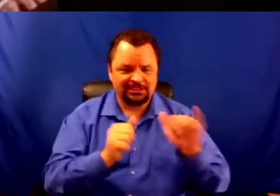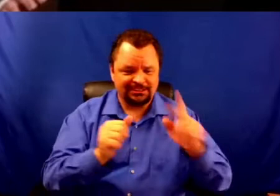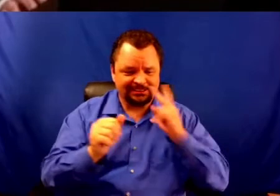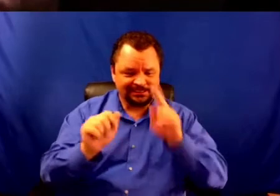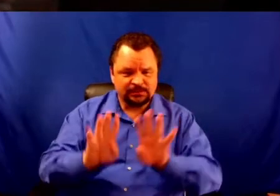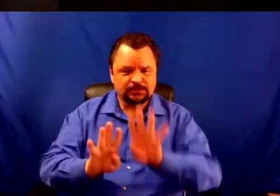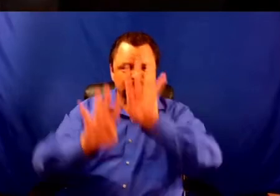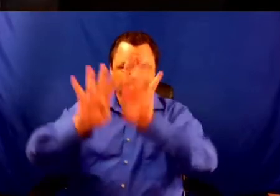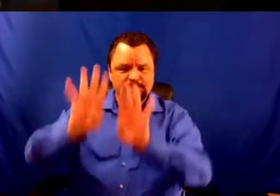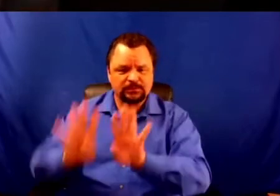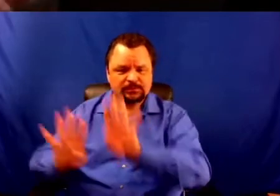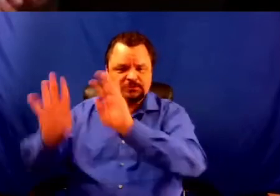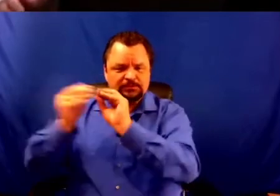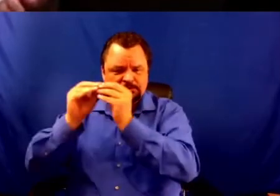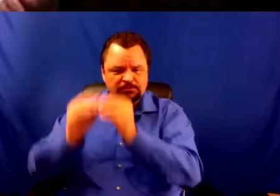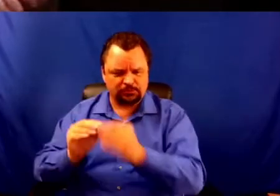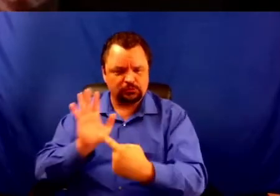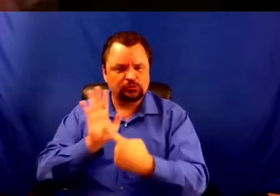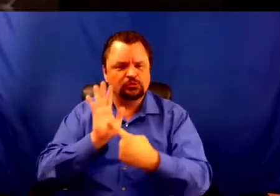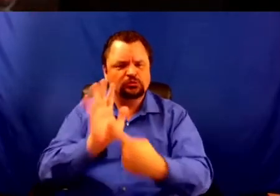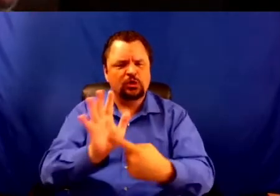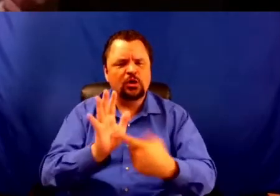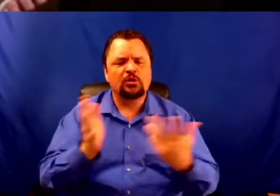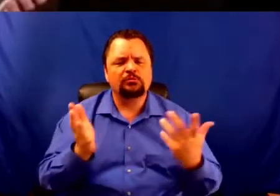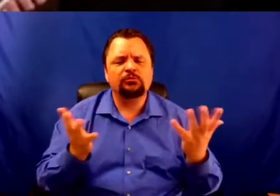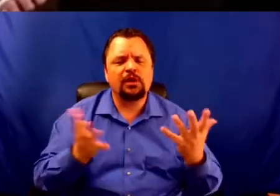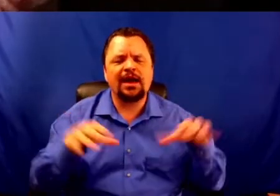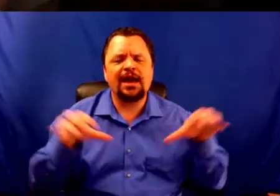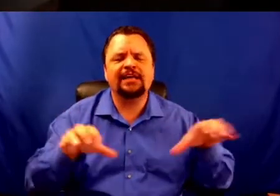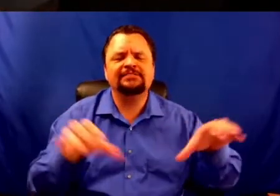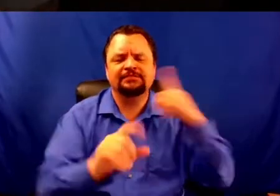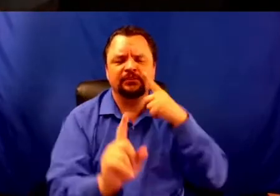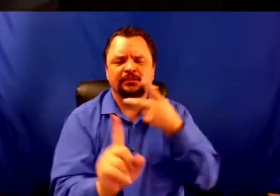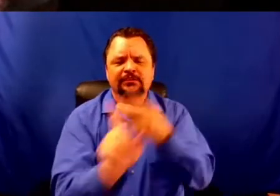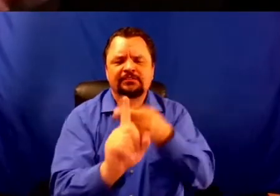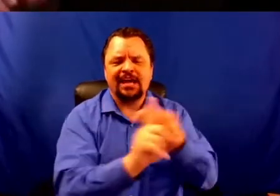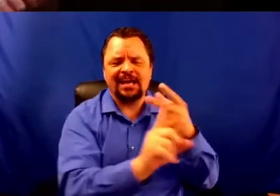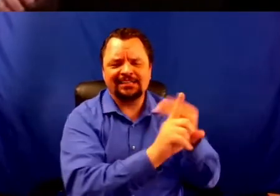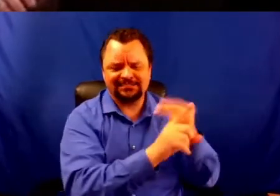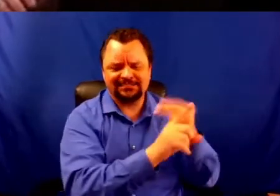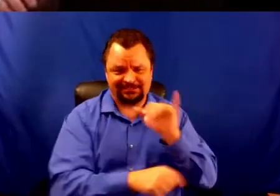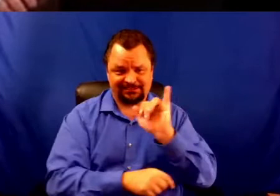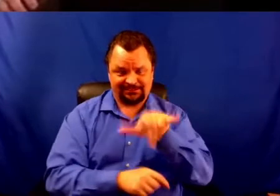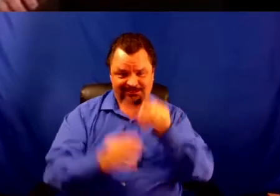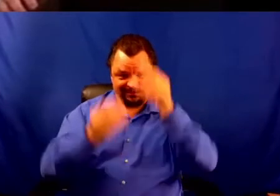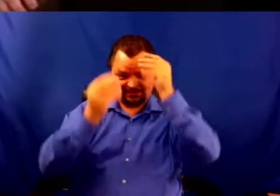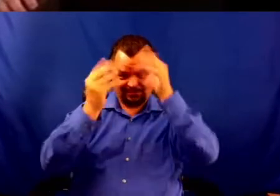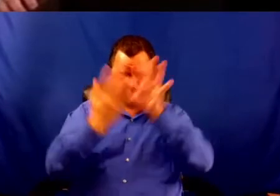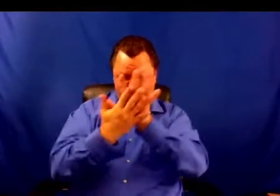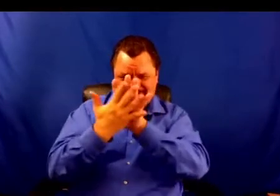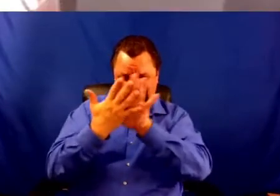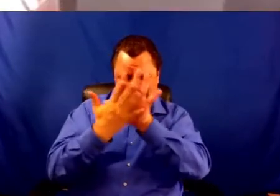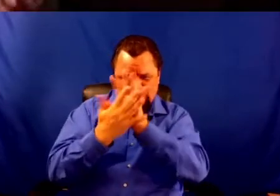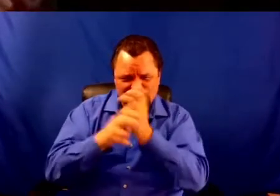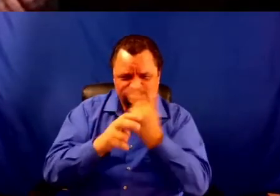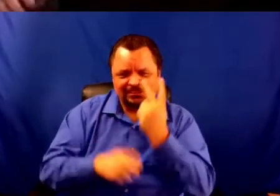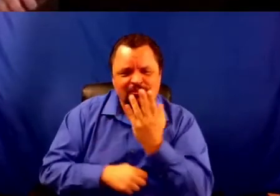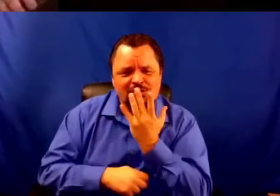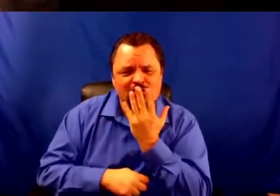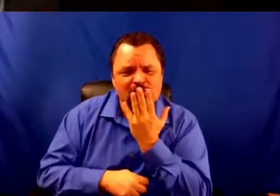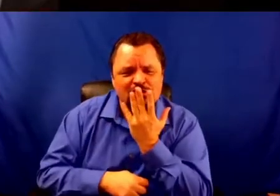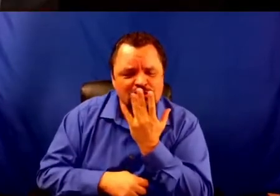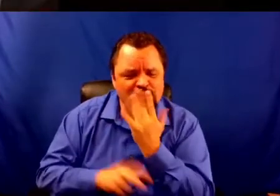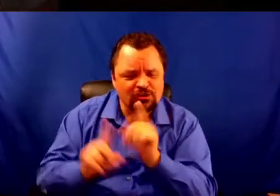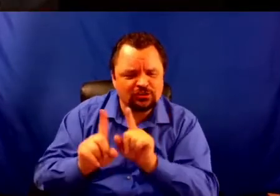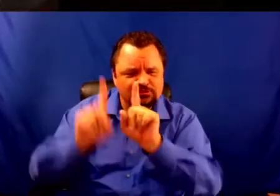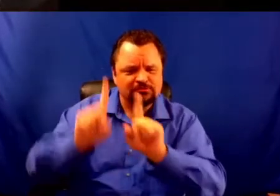This graph is showing our activity in terms of vaccinations. It's somewhat of a busy graph, but the takeaway point here is that the orange bars